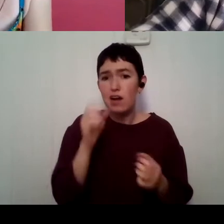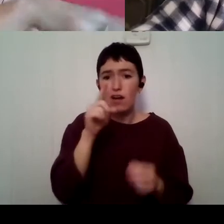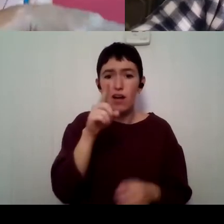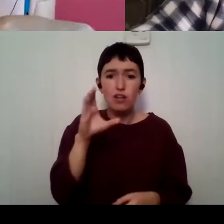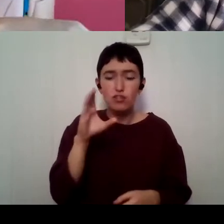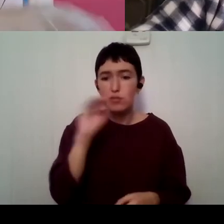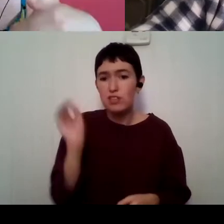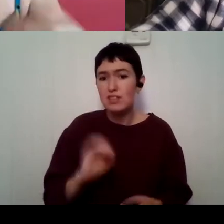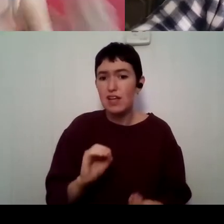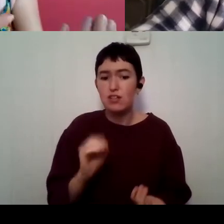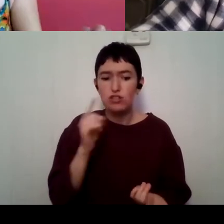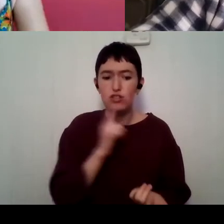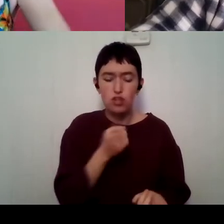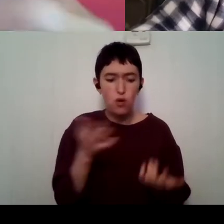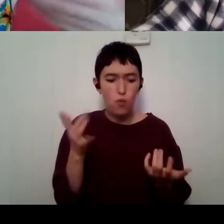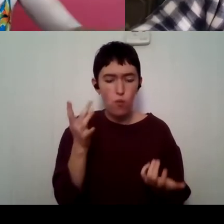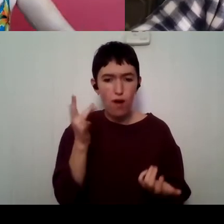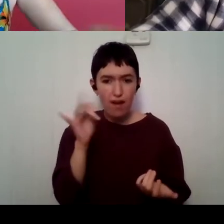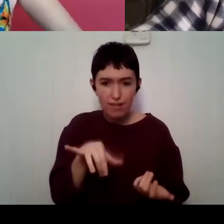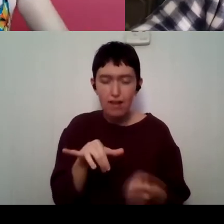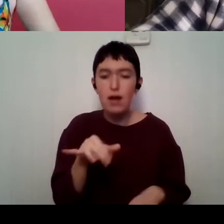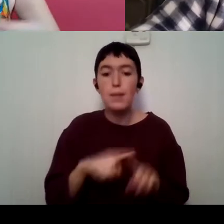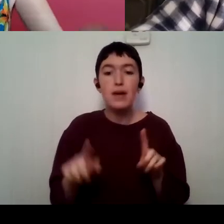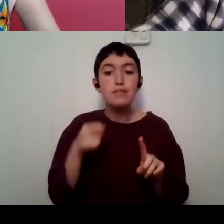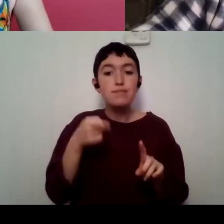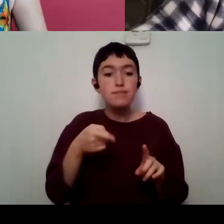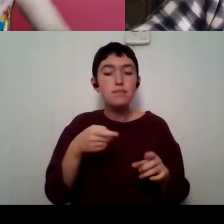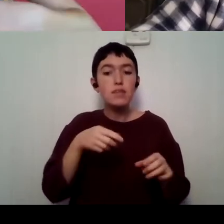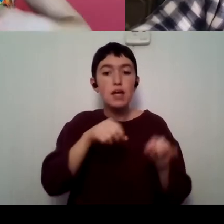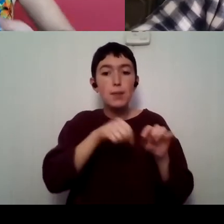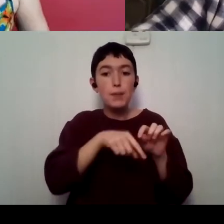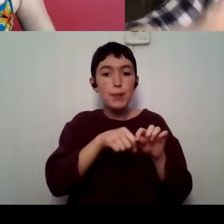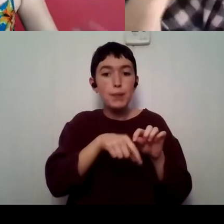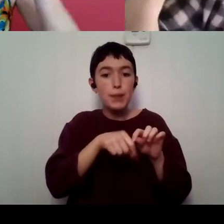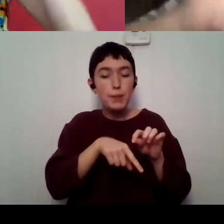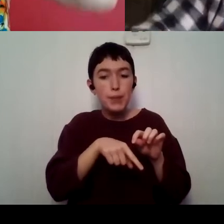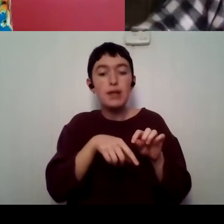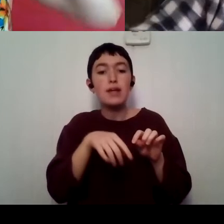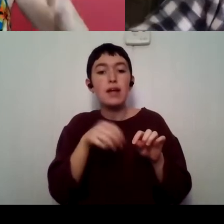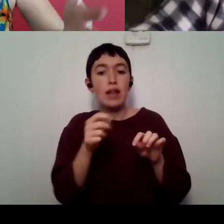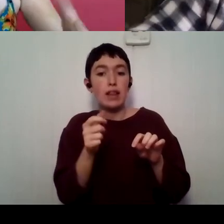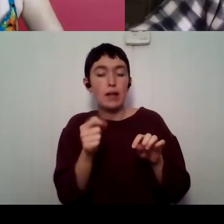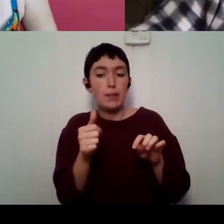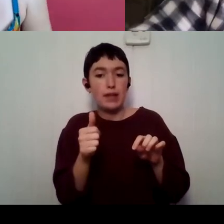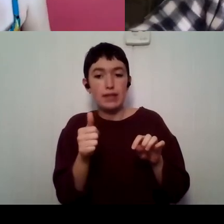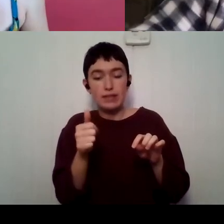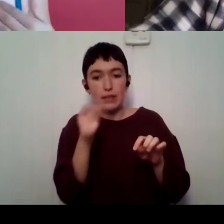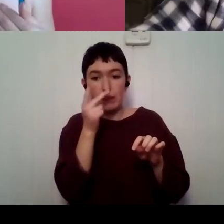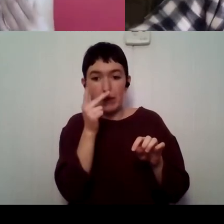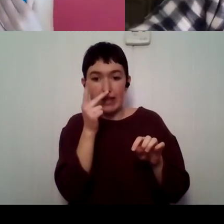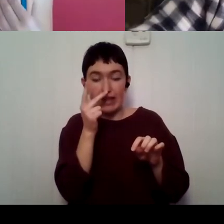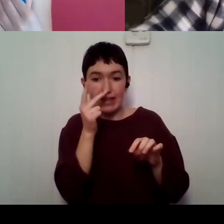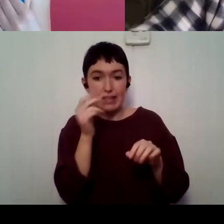little bits of urine as they go with these pendulous bits. Situation. And yes, and it's